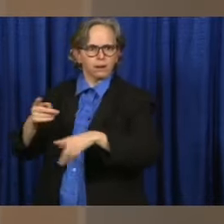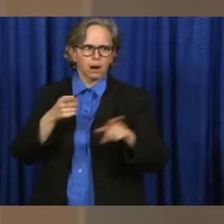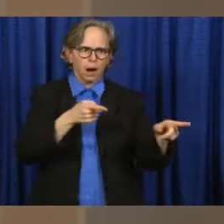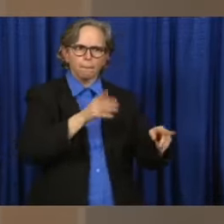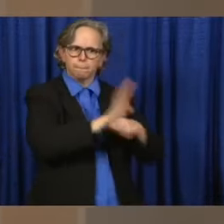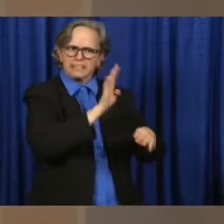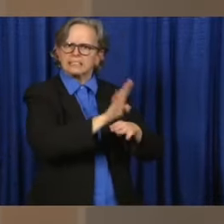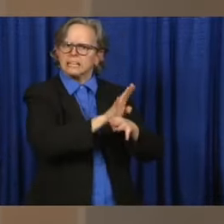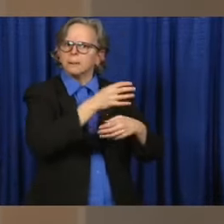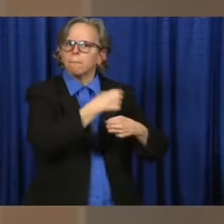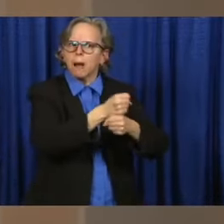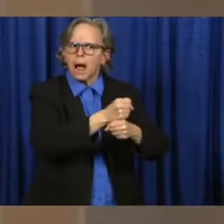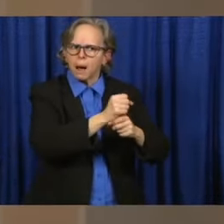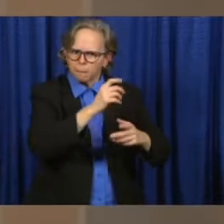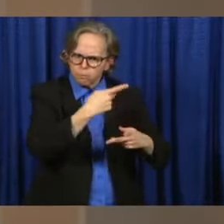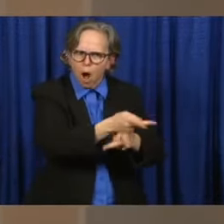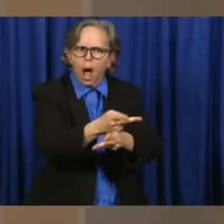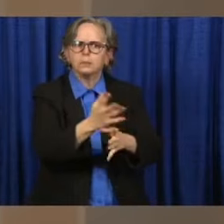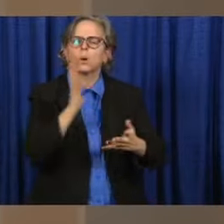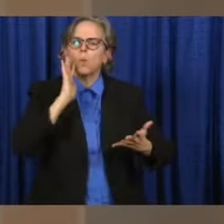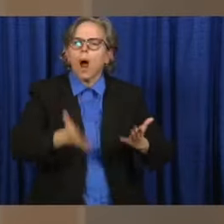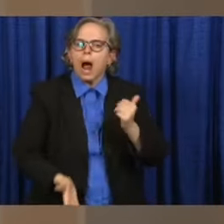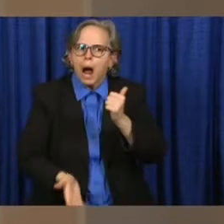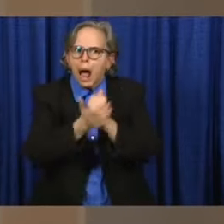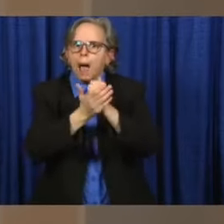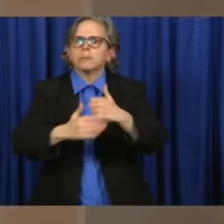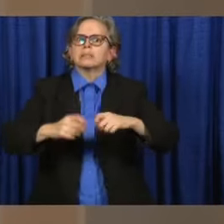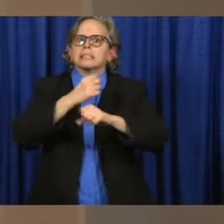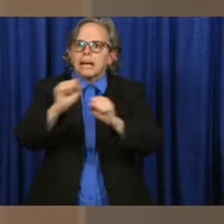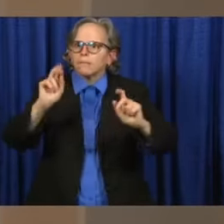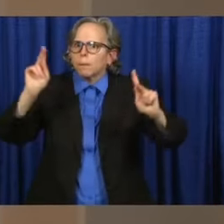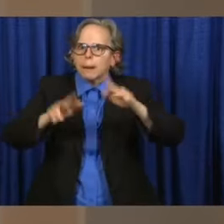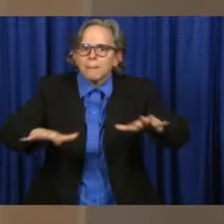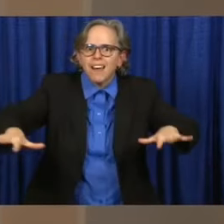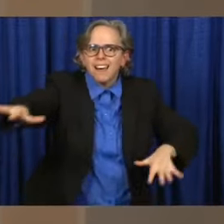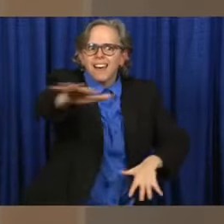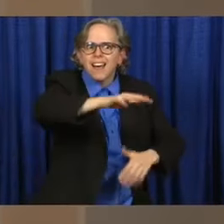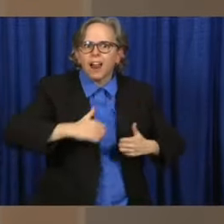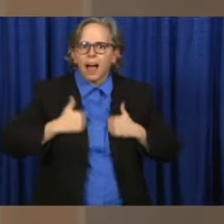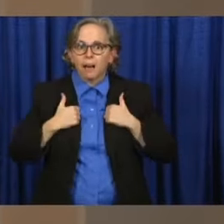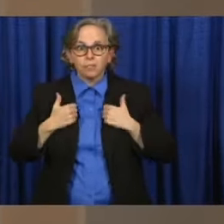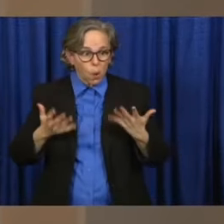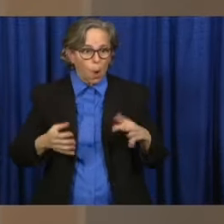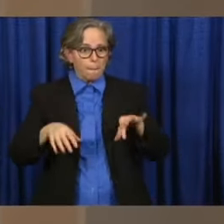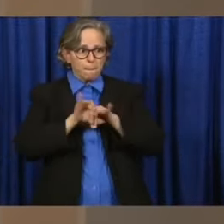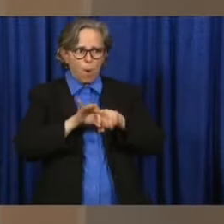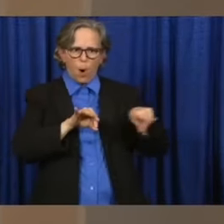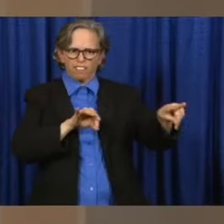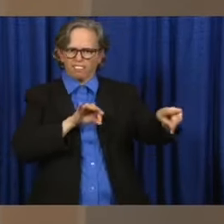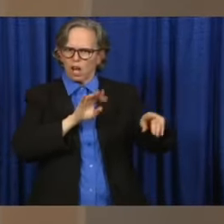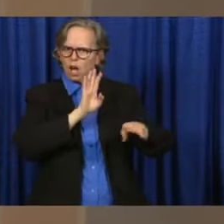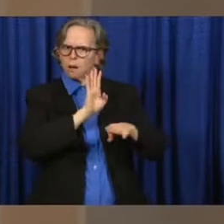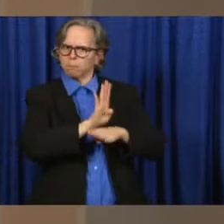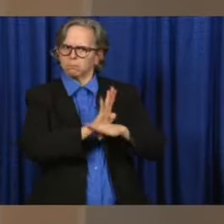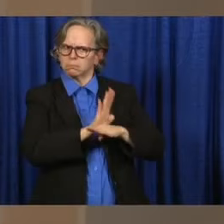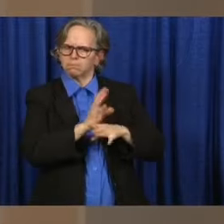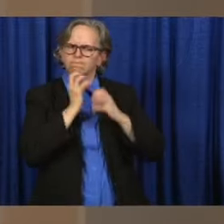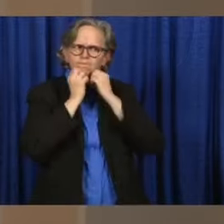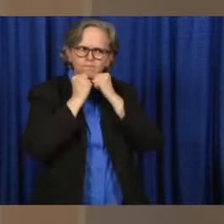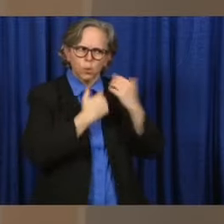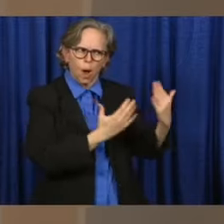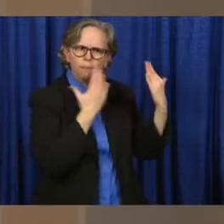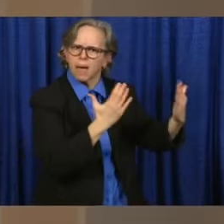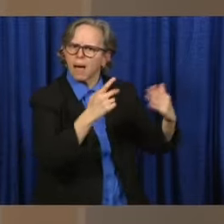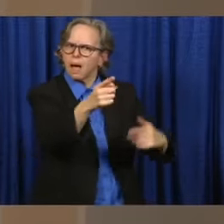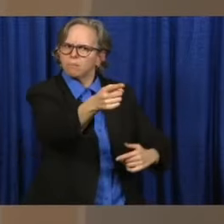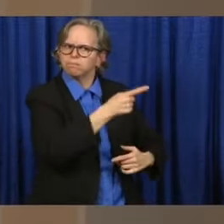are going to save lives. And so it is super important what they're doing, and we want to celebrate all of those who are pitching